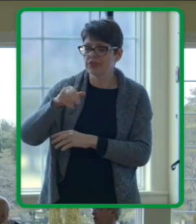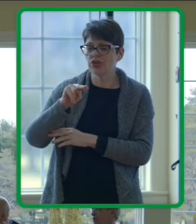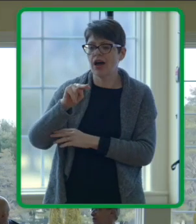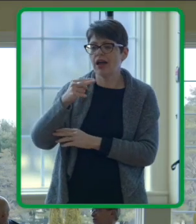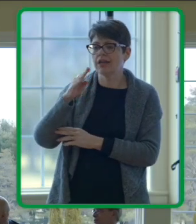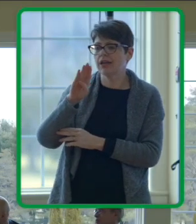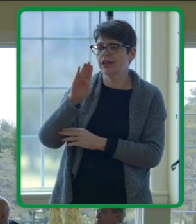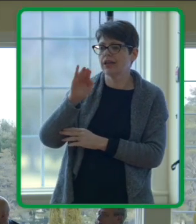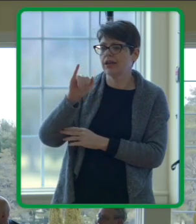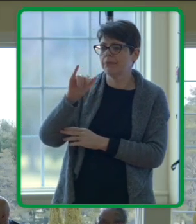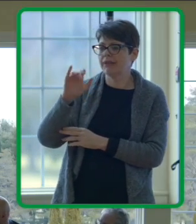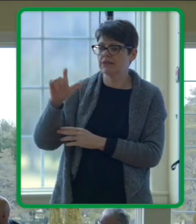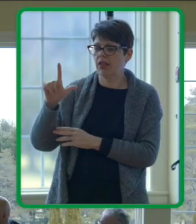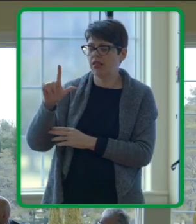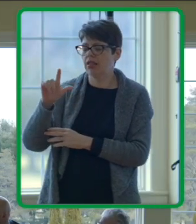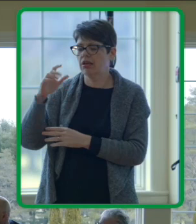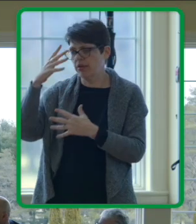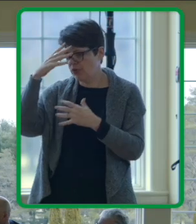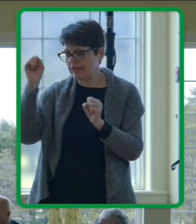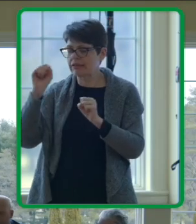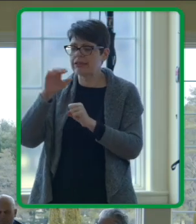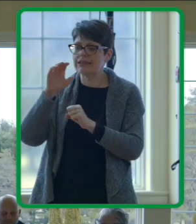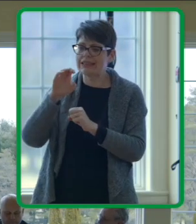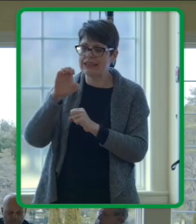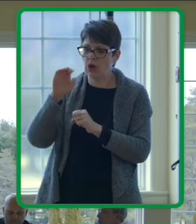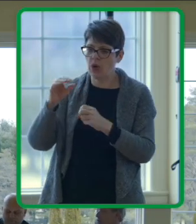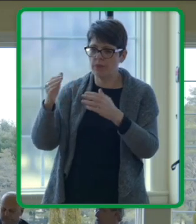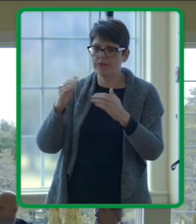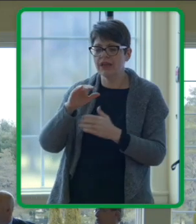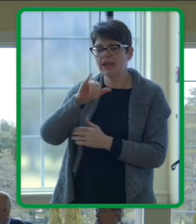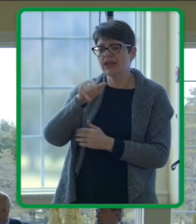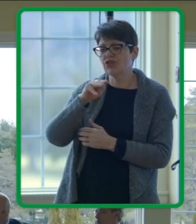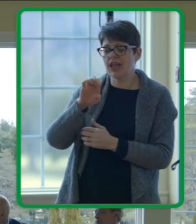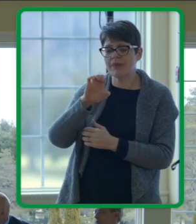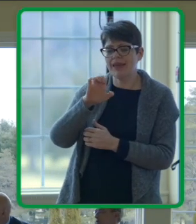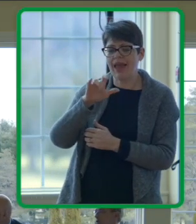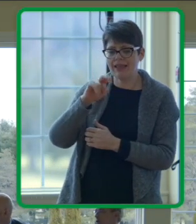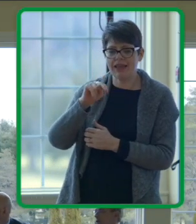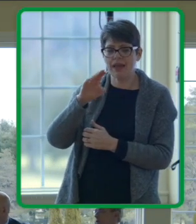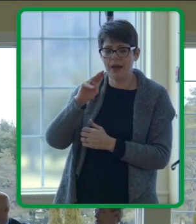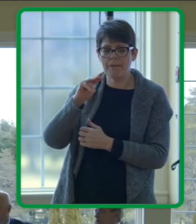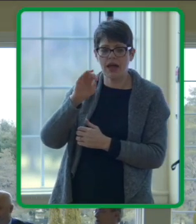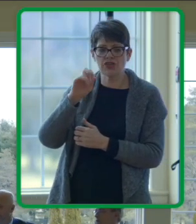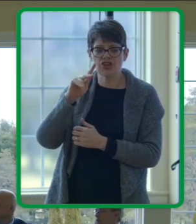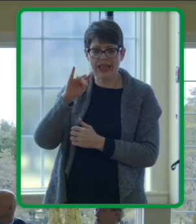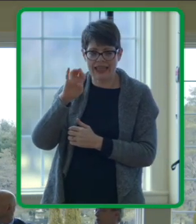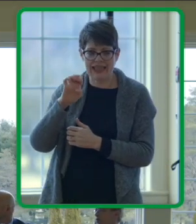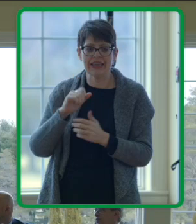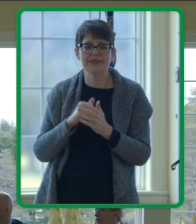our president and CEO. Jamie Ellen Monchecki, our senior vice president and chief administrative